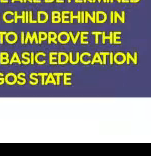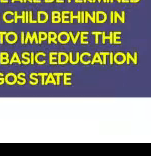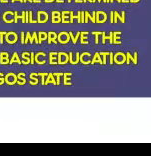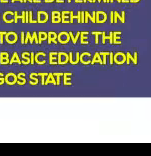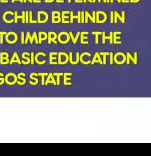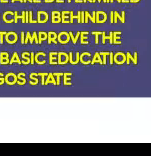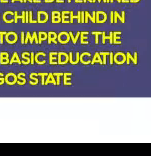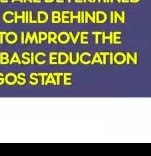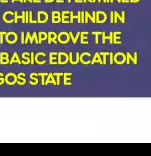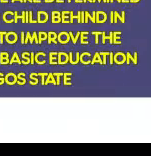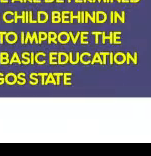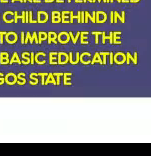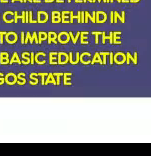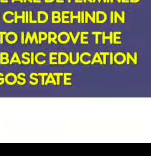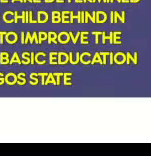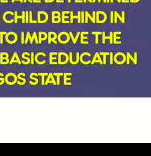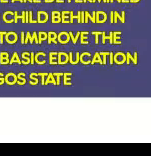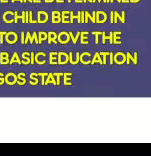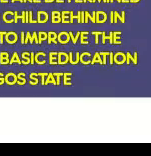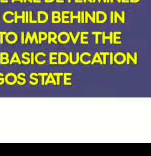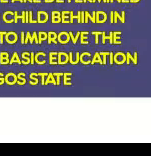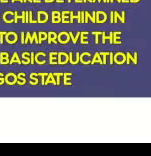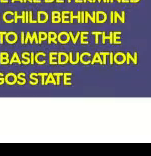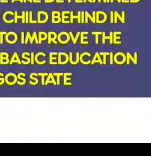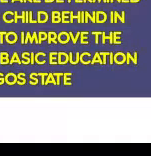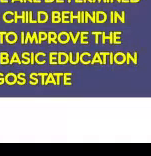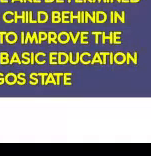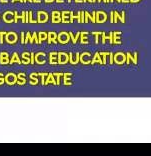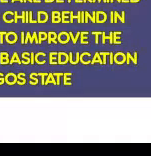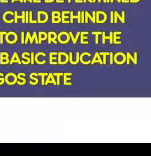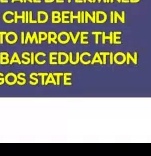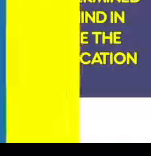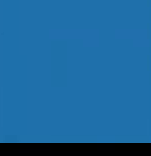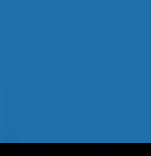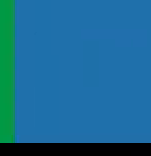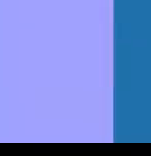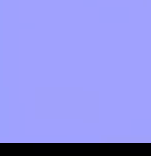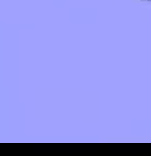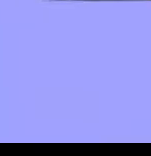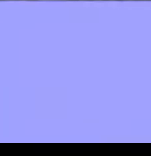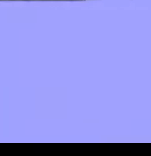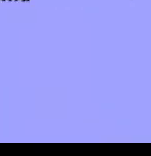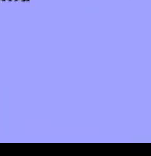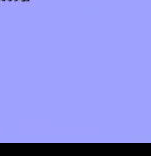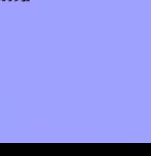quest to improve the standard of basic education in our state. Thank you.